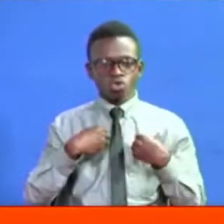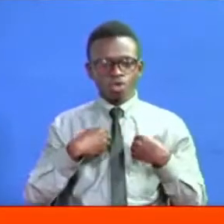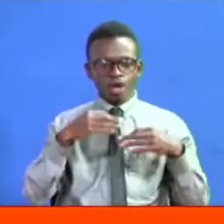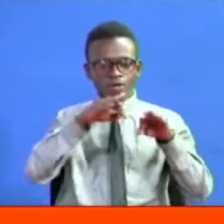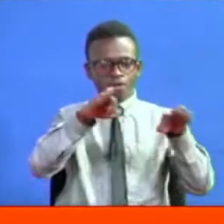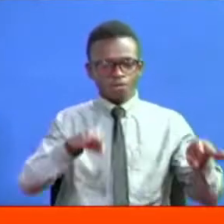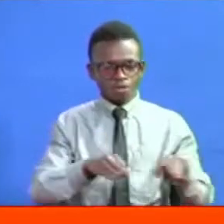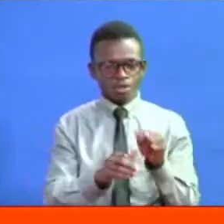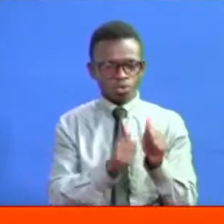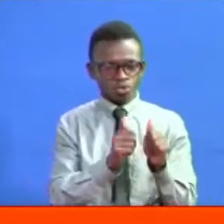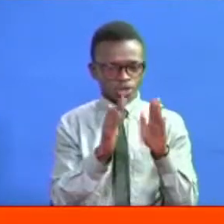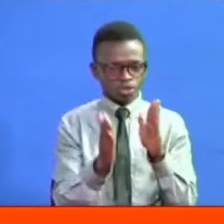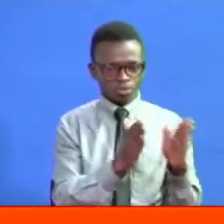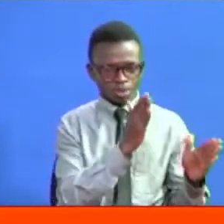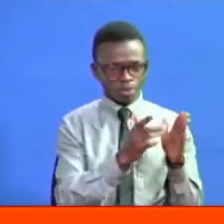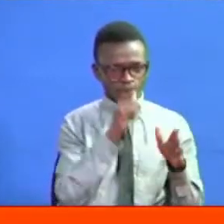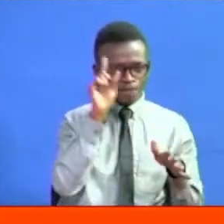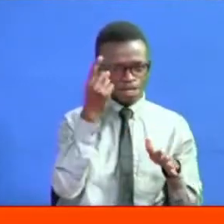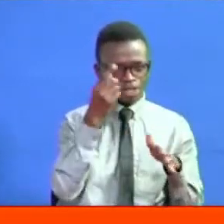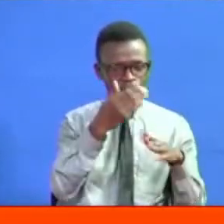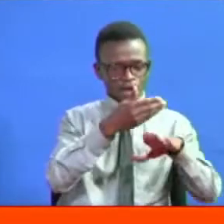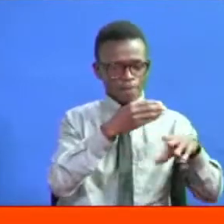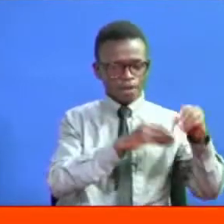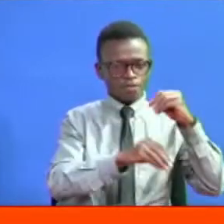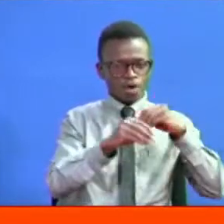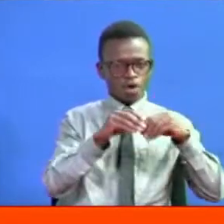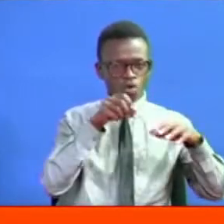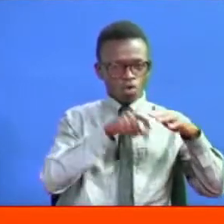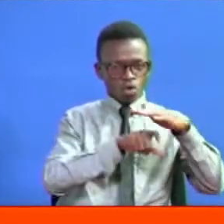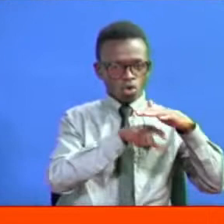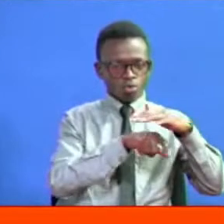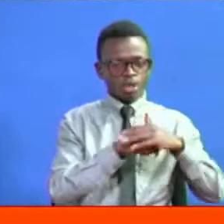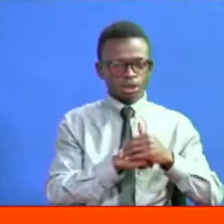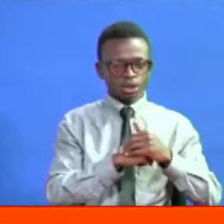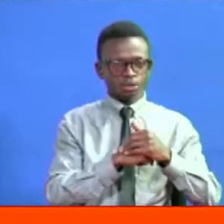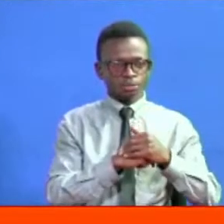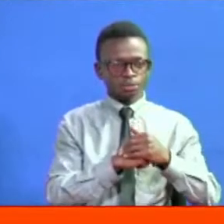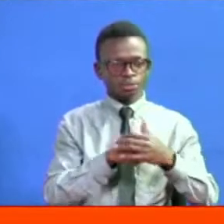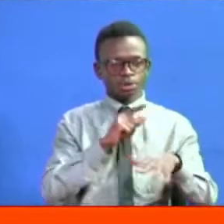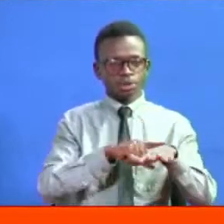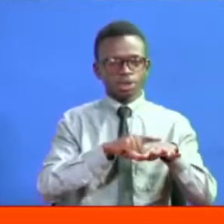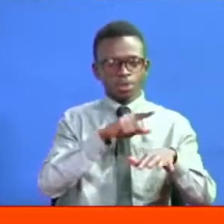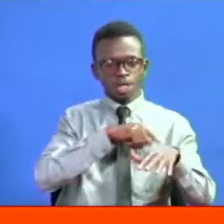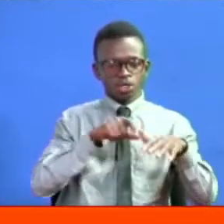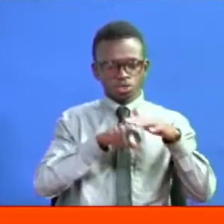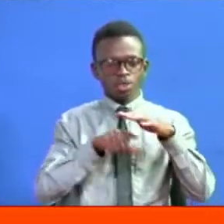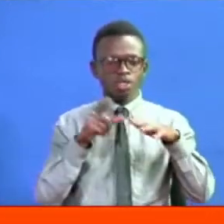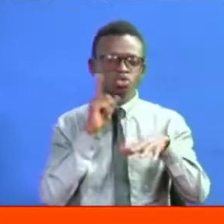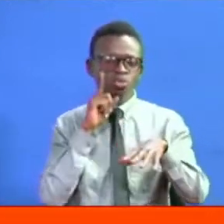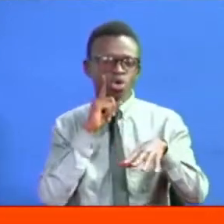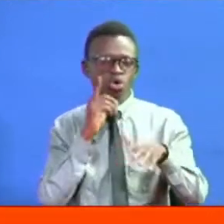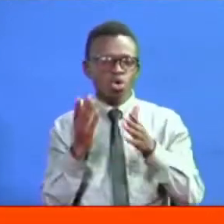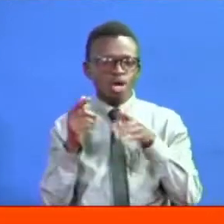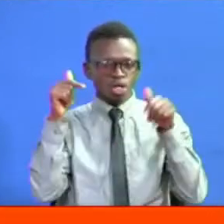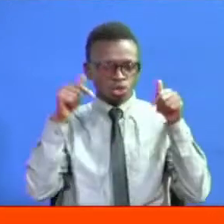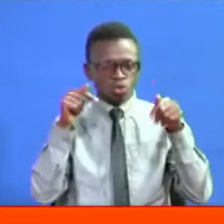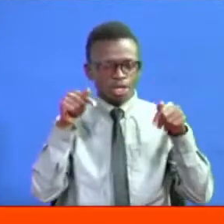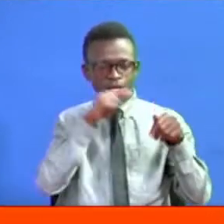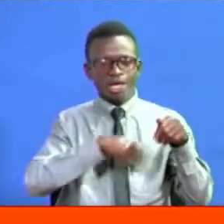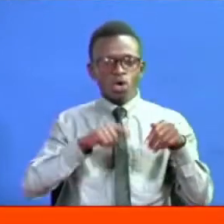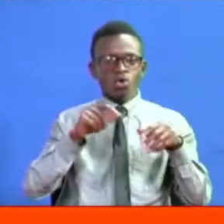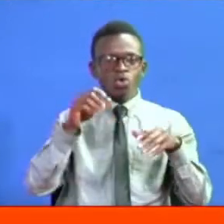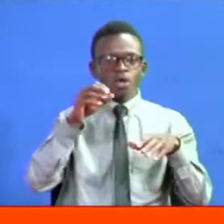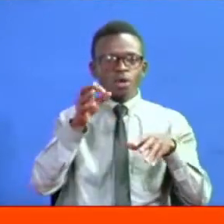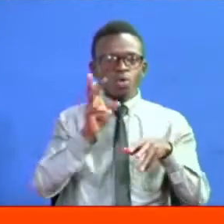pre-wetting before planting. Saka tutapanda kesho, leo ina pre-wetiwa ndio ikuwe wet,